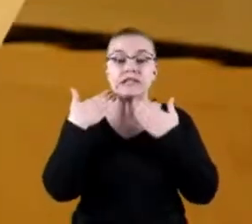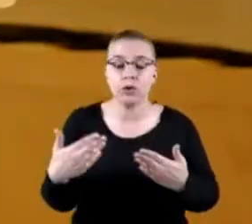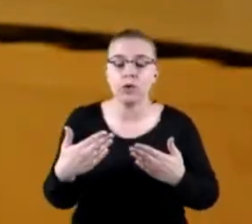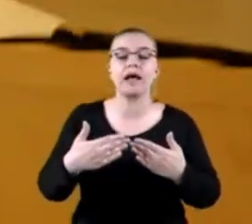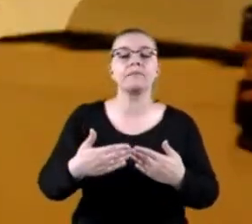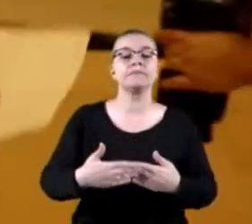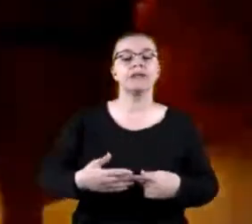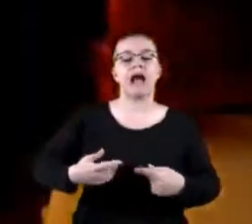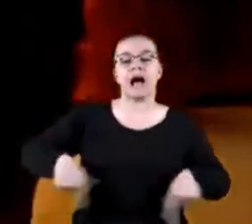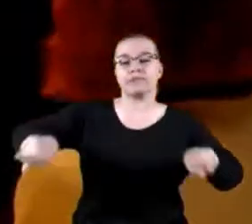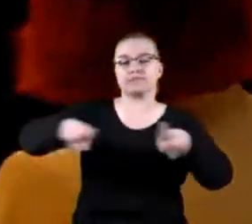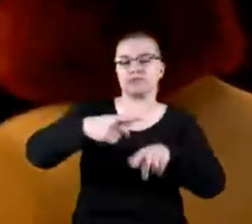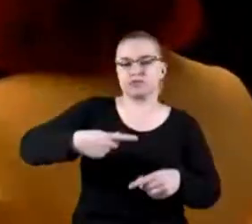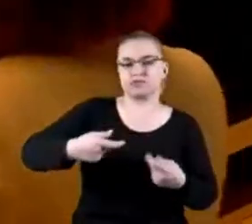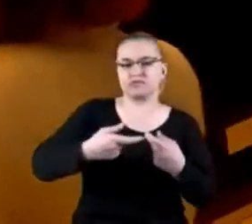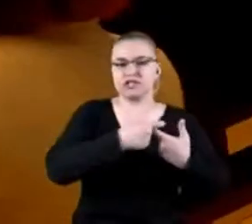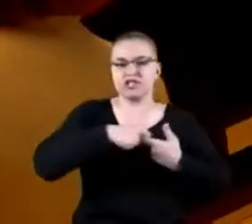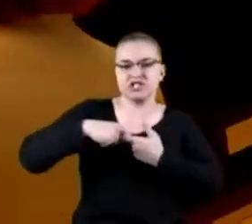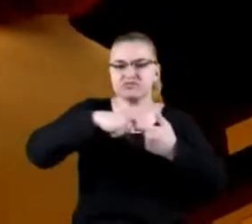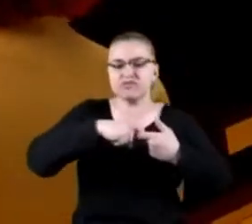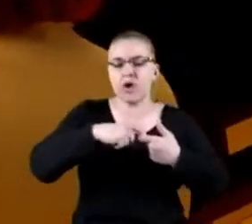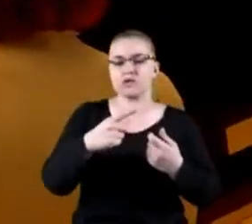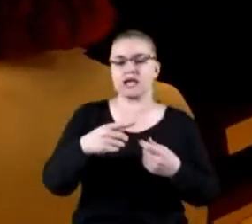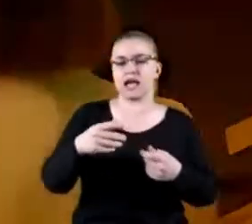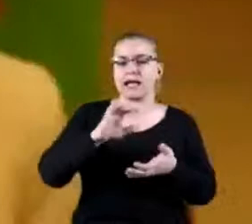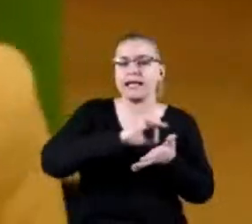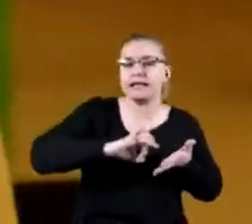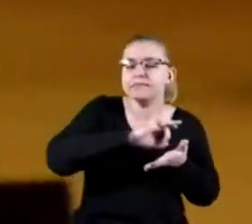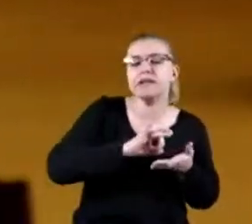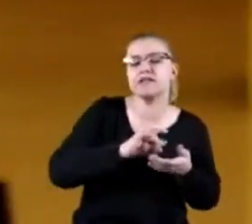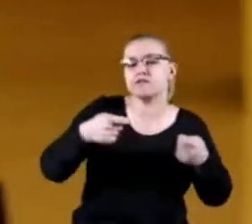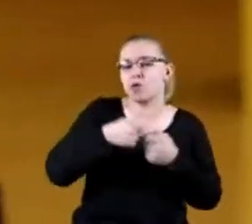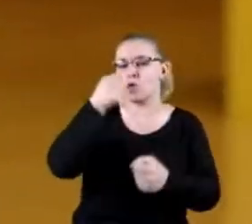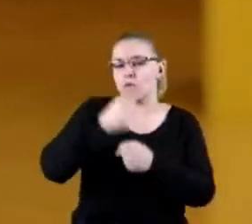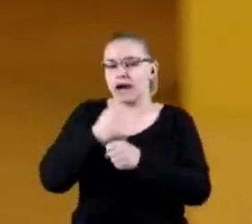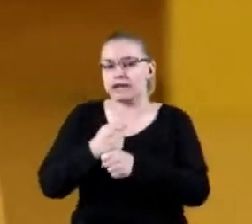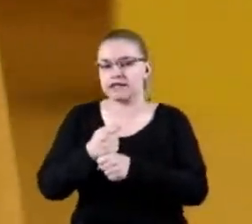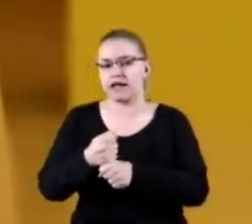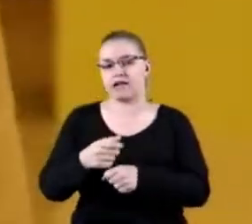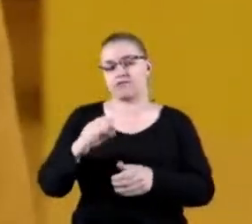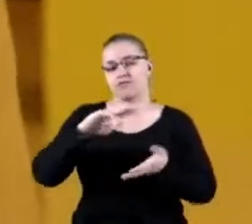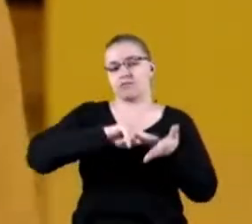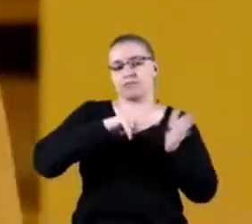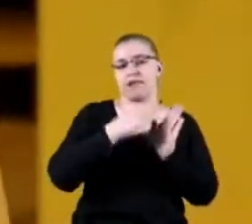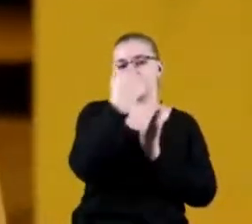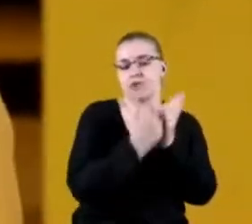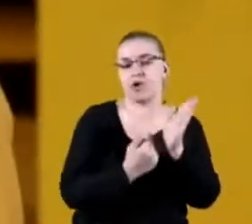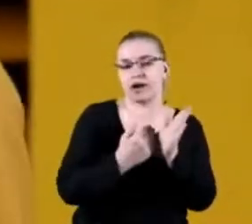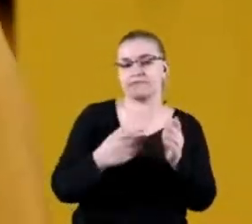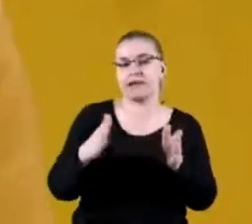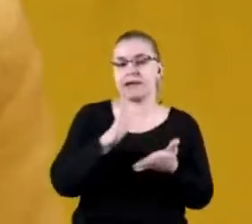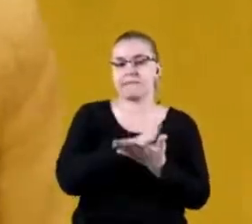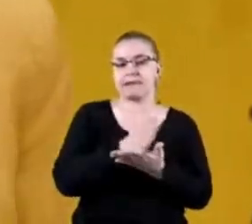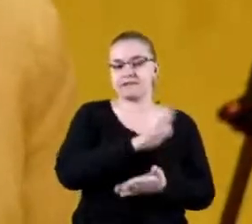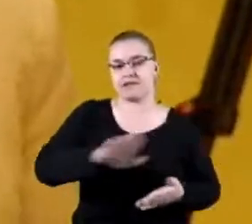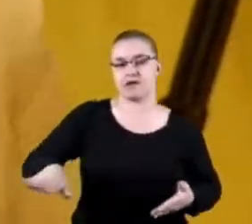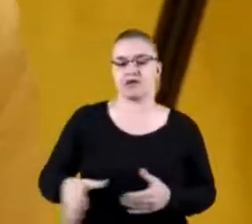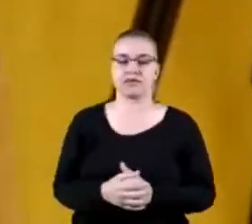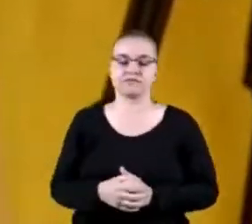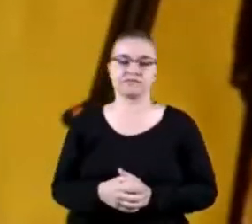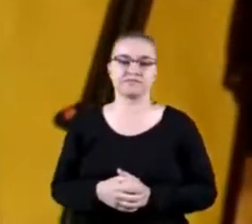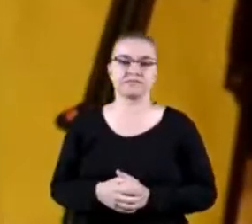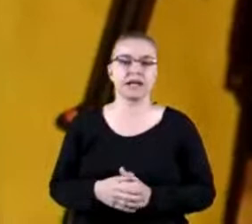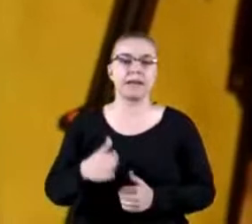to international agenda. Thank you. Thank you very much. Now we have some extra